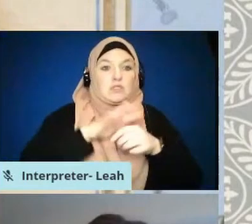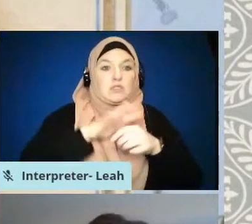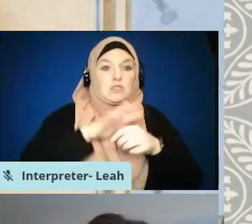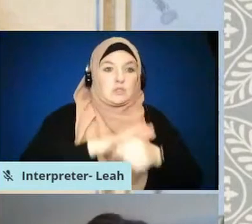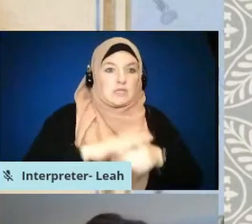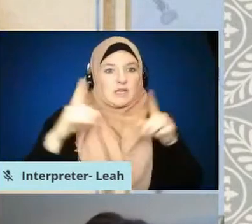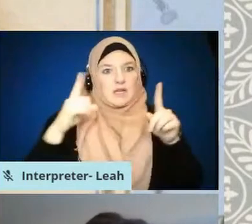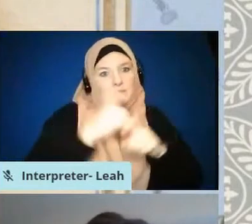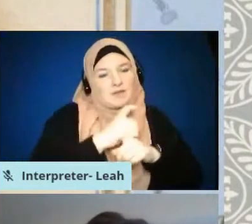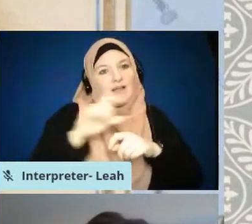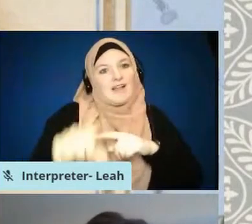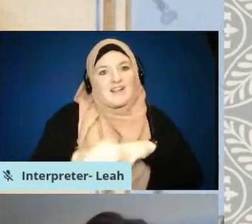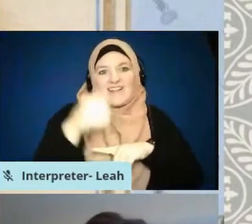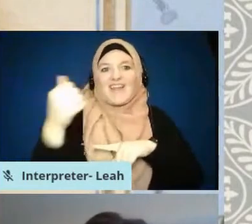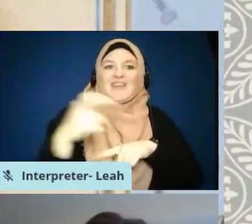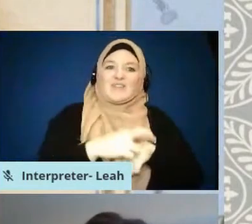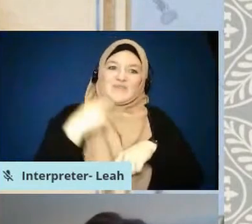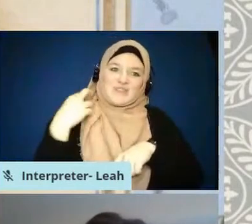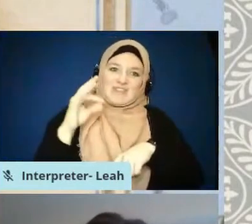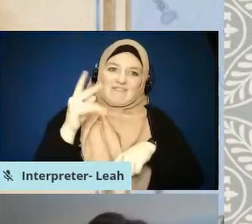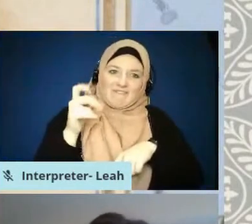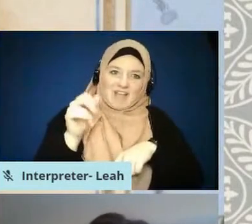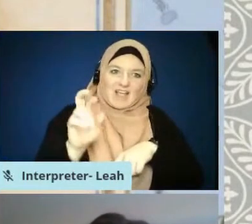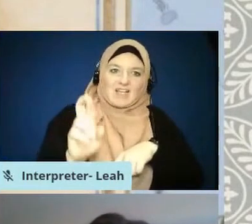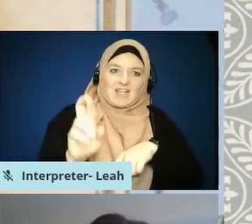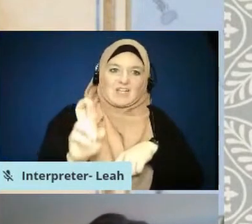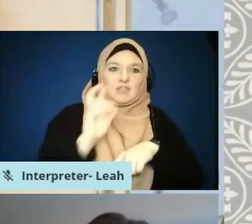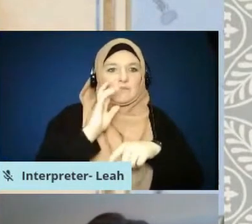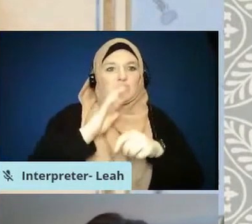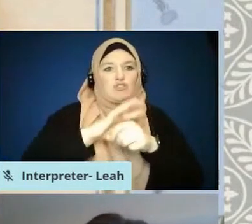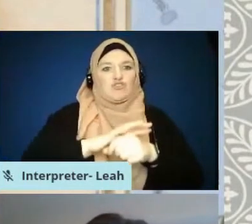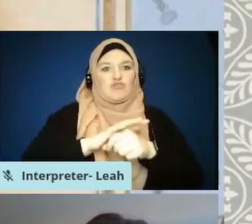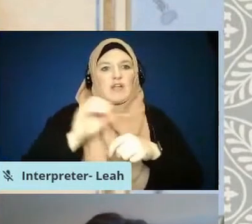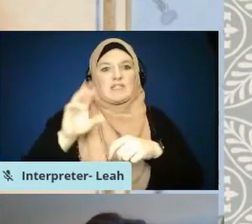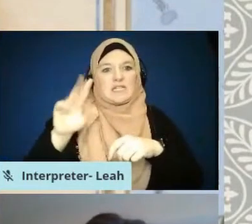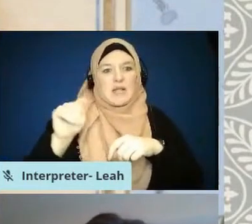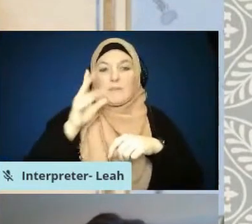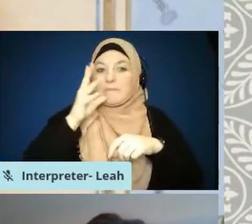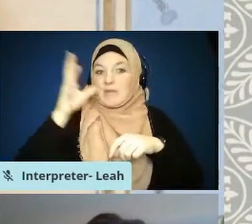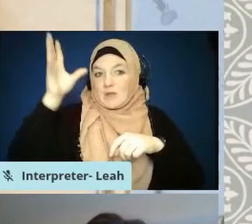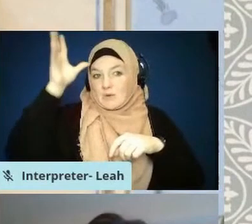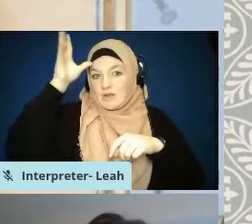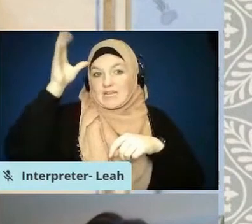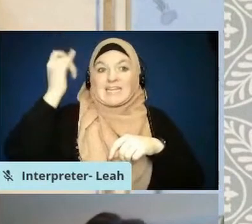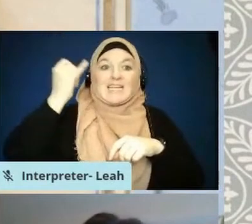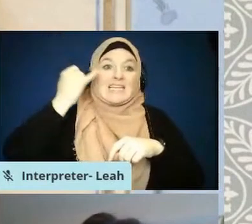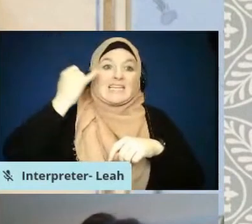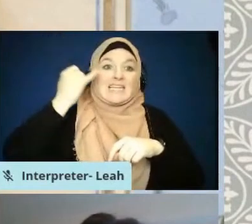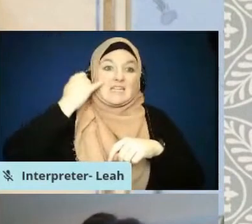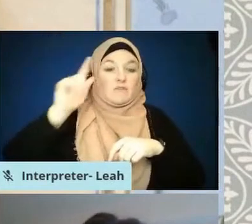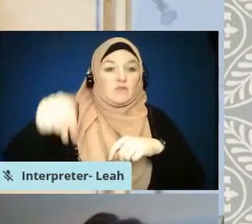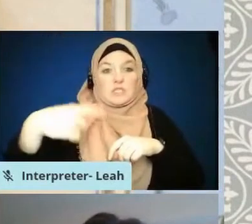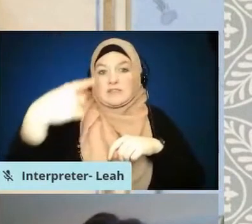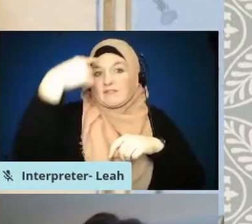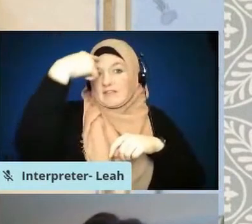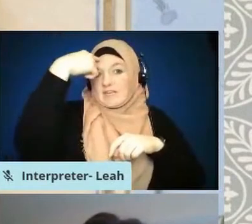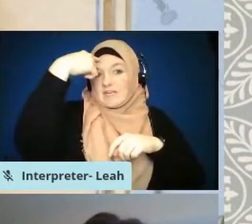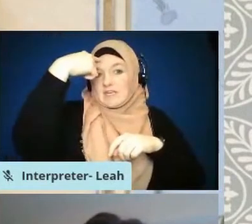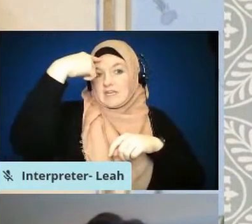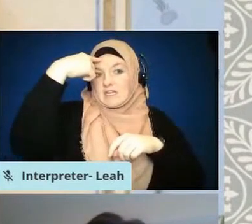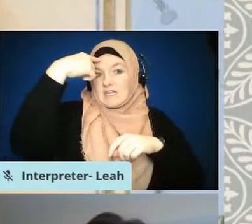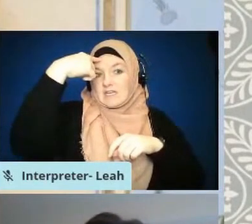is actually another risk factor for being with a stressed parent. If you just think